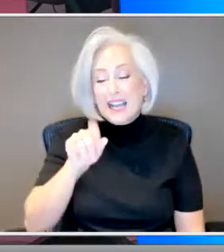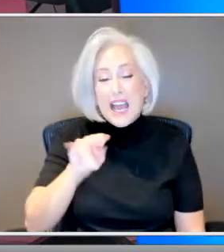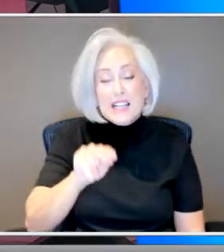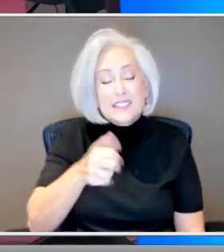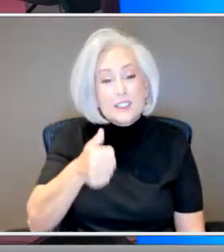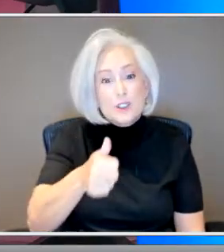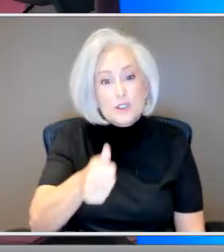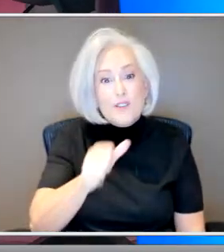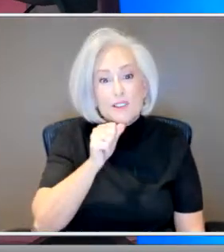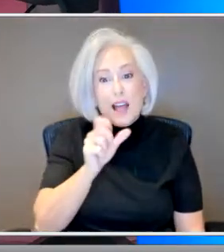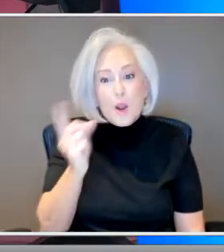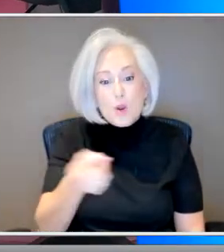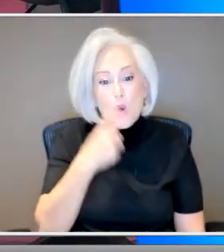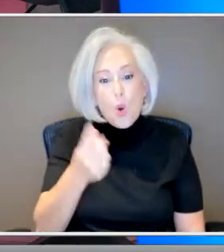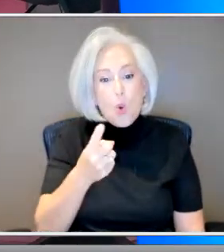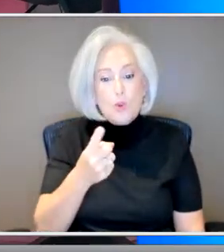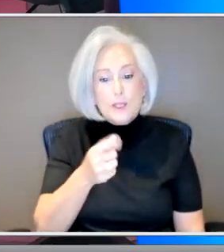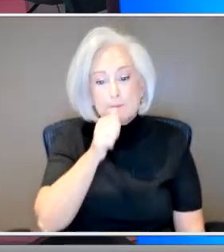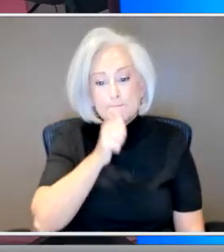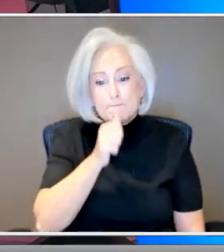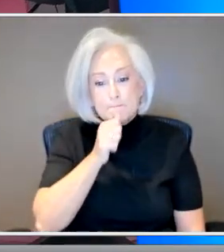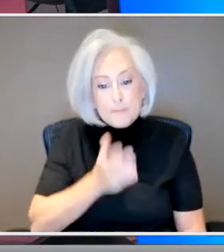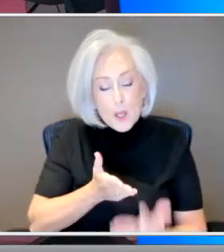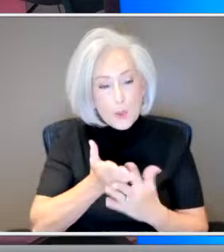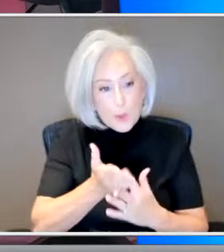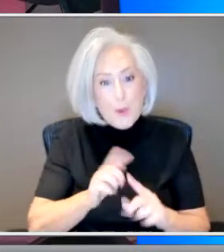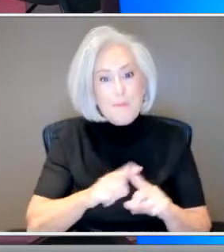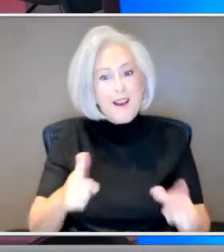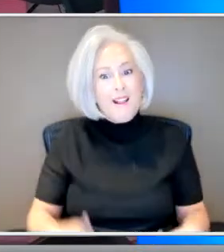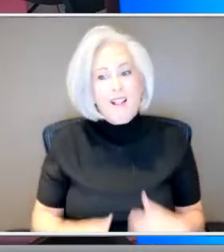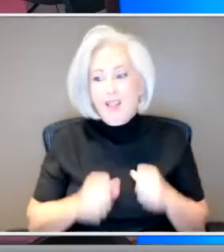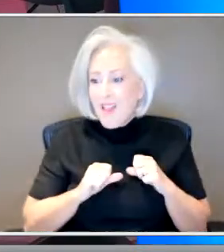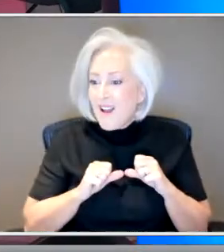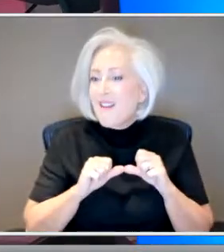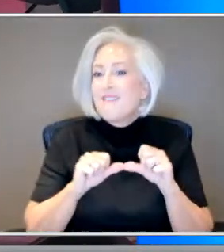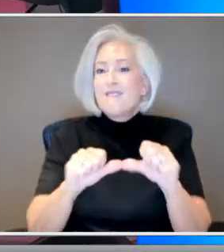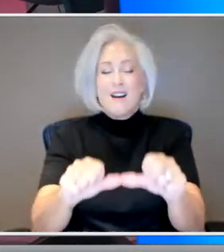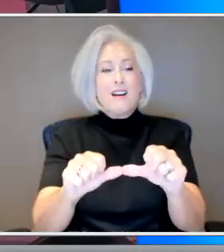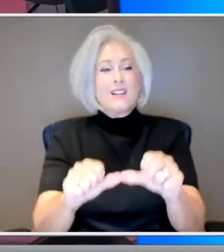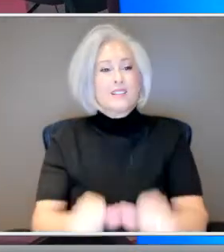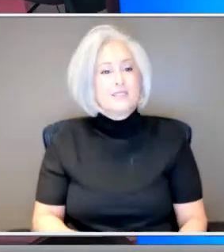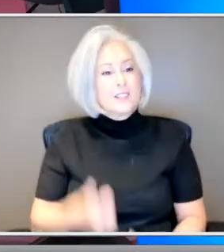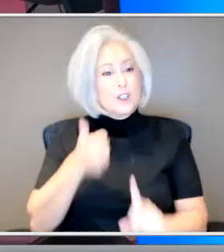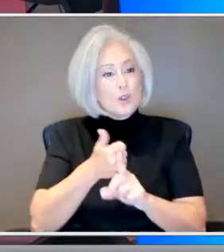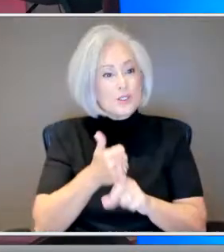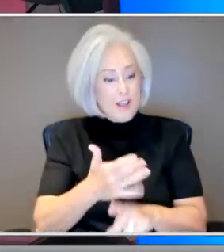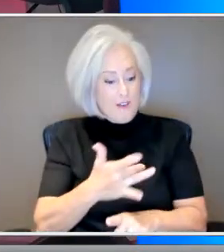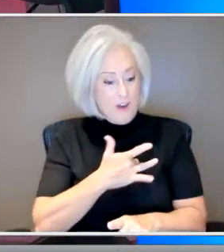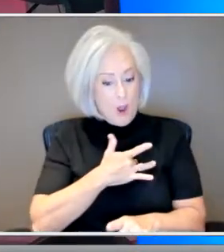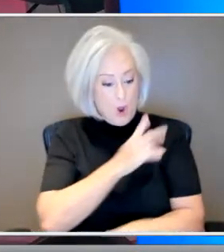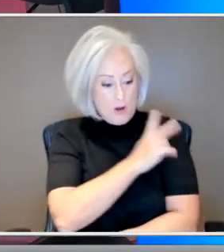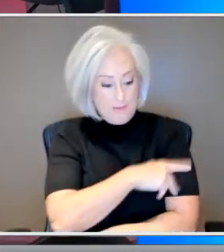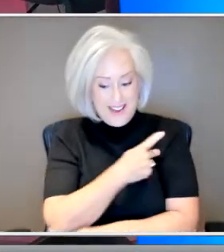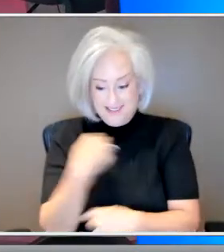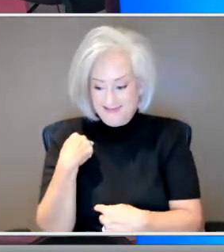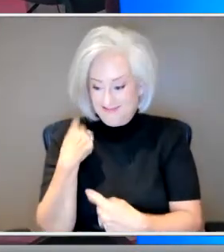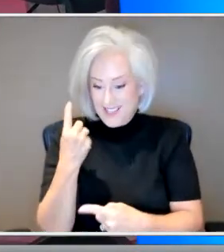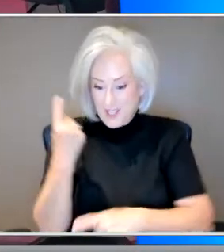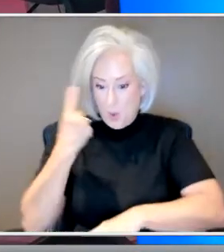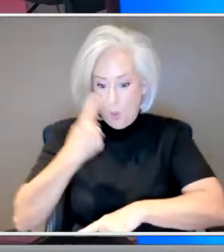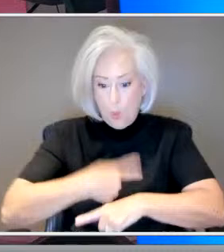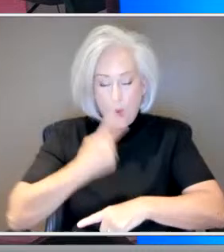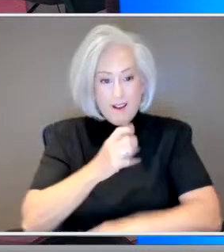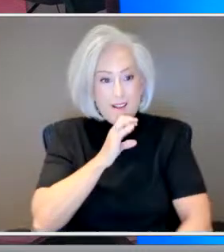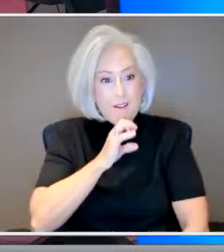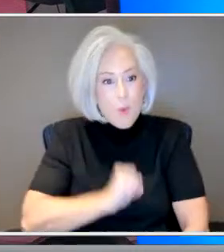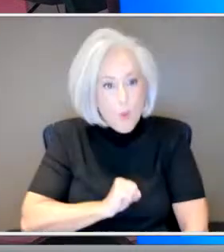you're thriving. Yeah. You've been a heart patient since you were a day old. After all these years, you finally have